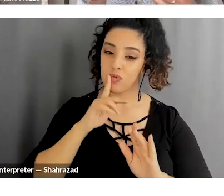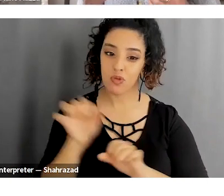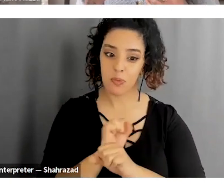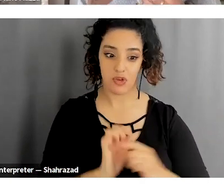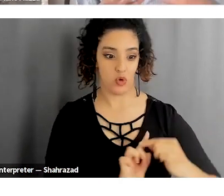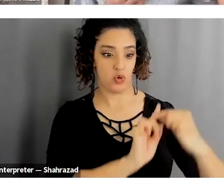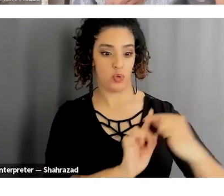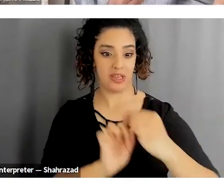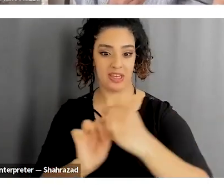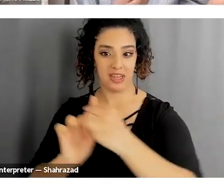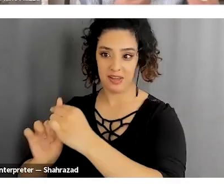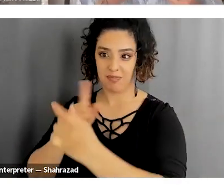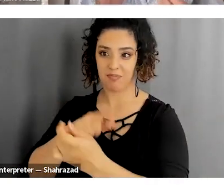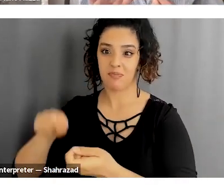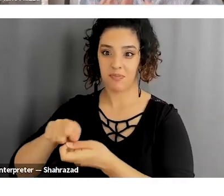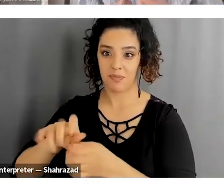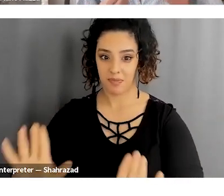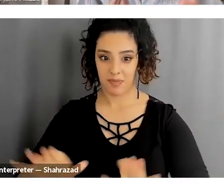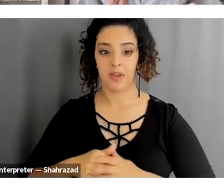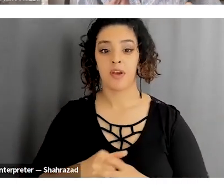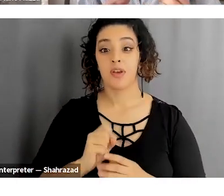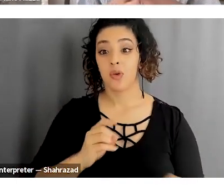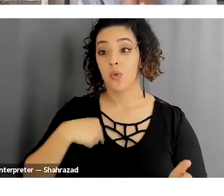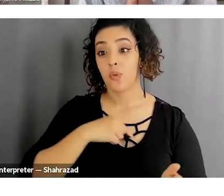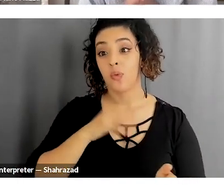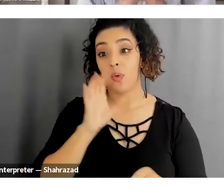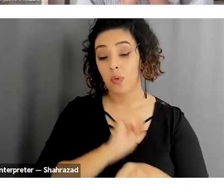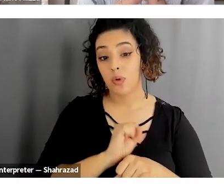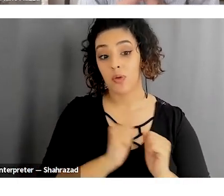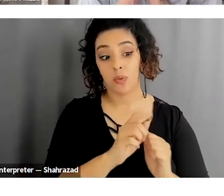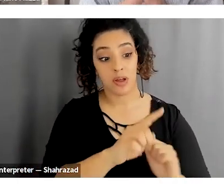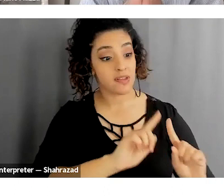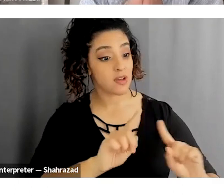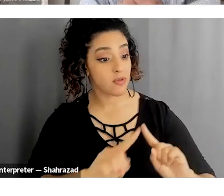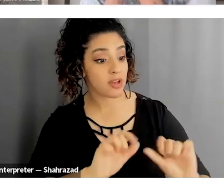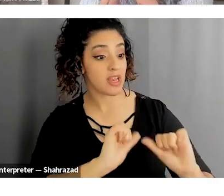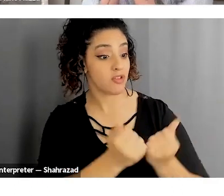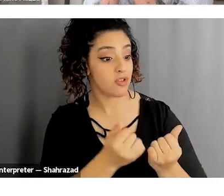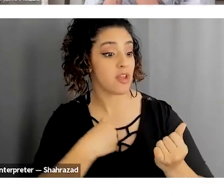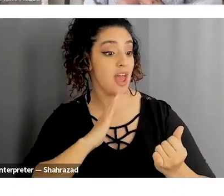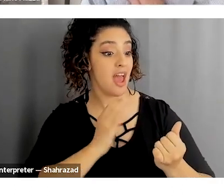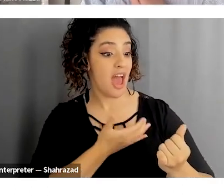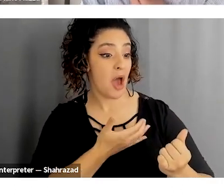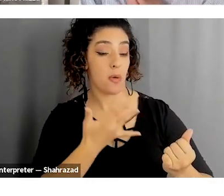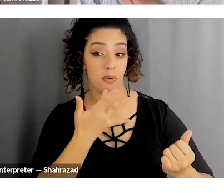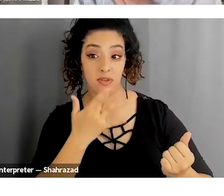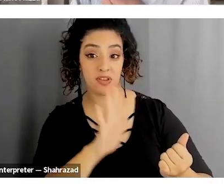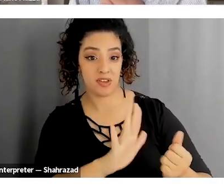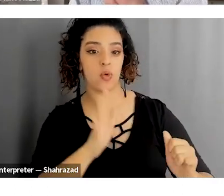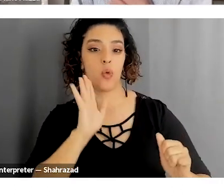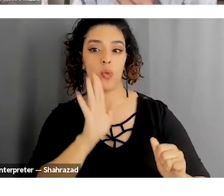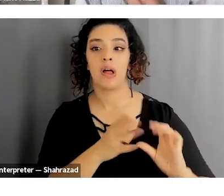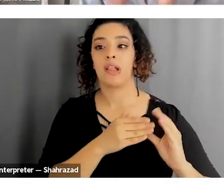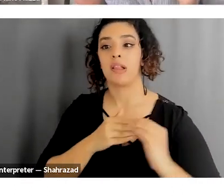specific characteristics of the local industries, our tastes, and our cultures can all lead to exciting campaigns and projects. I like to tell